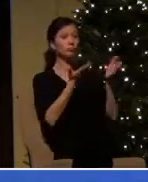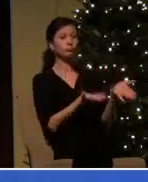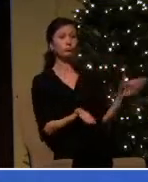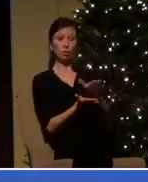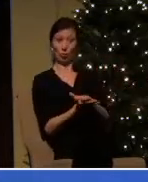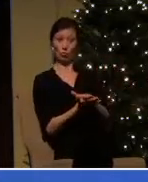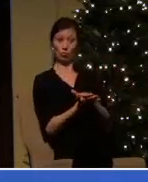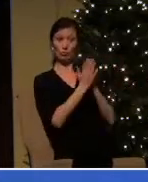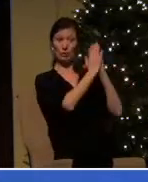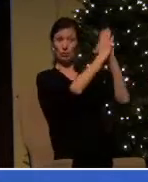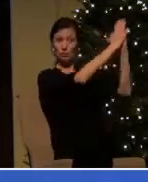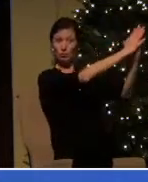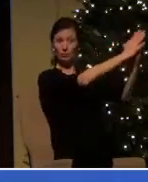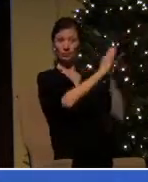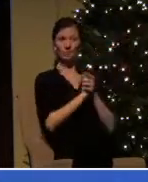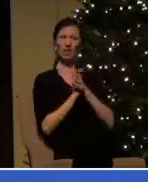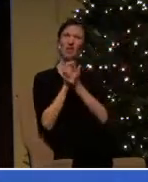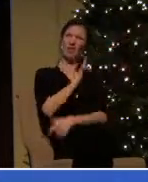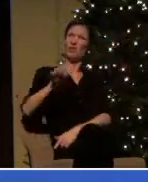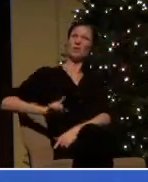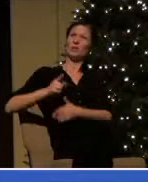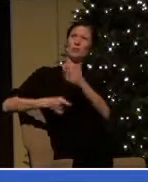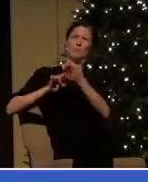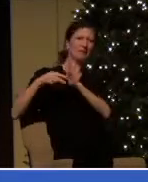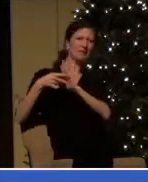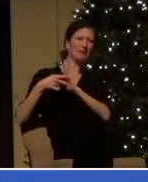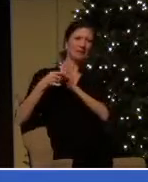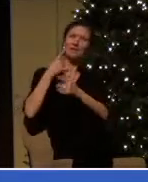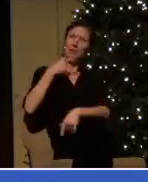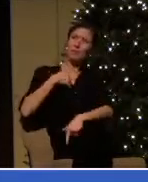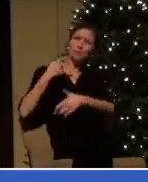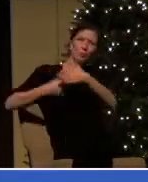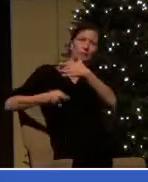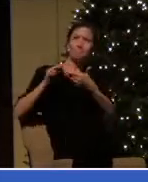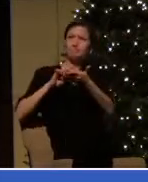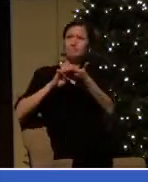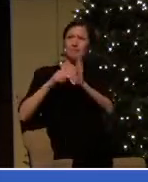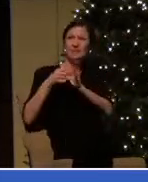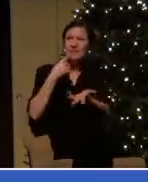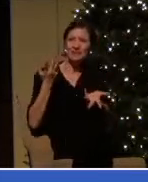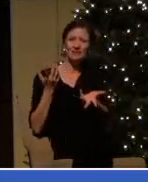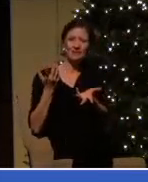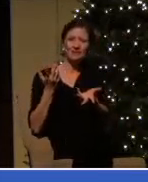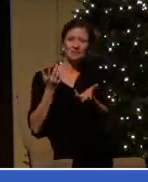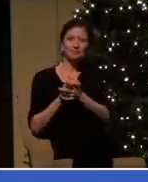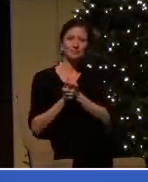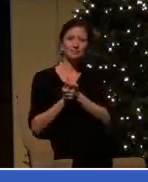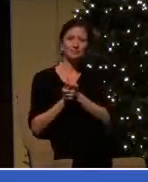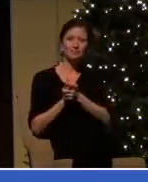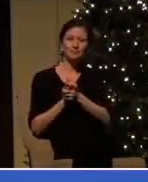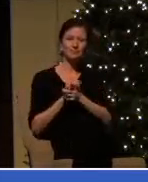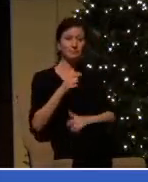say? And as I did that over the years, and as I watched how the Lord led my life and led my ministry, because that's how I felt